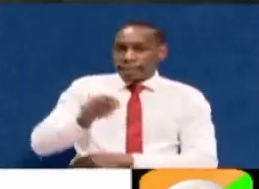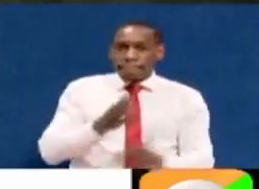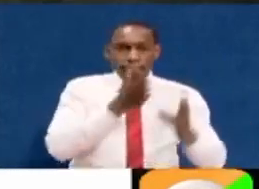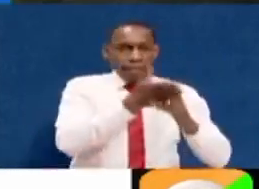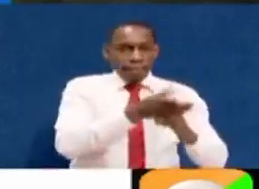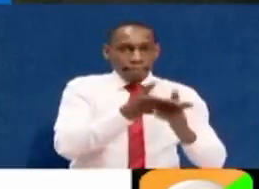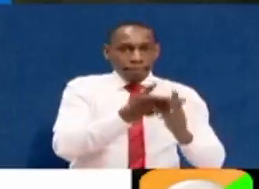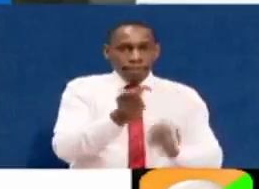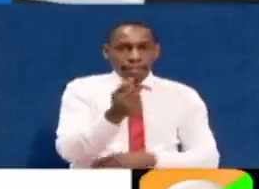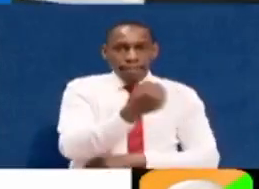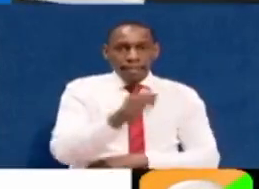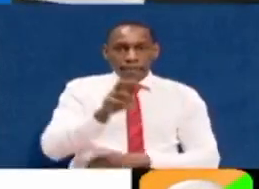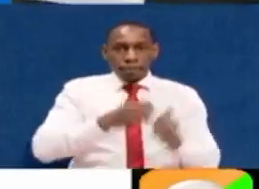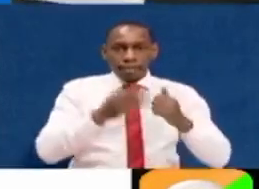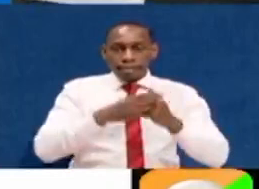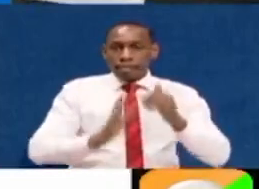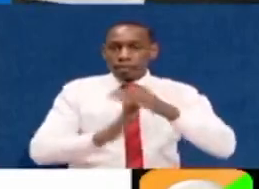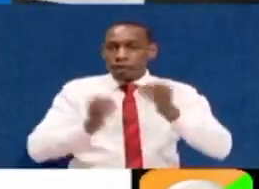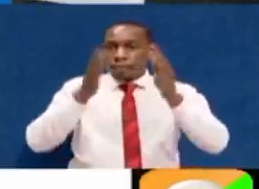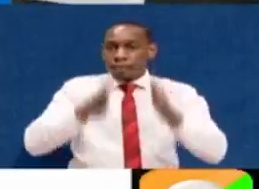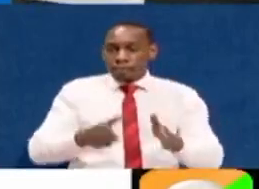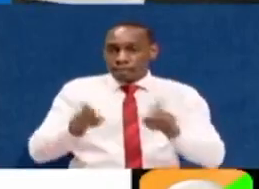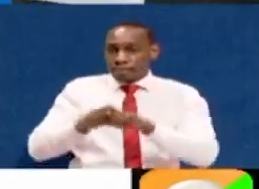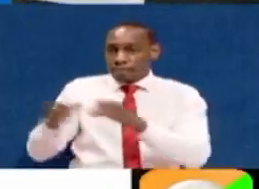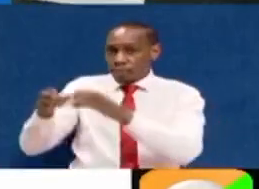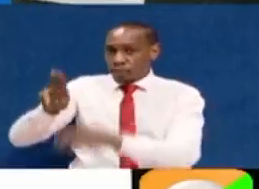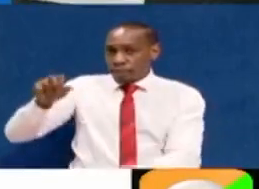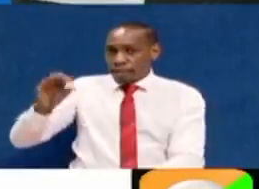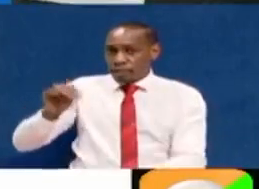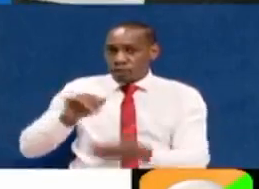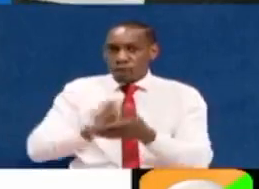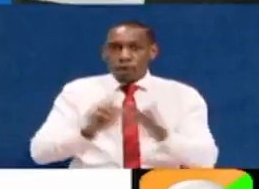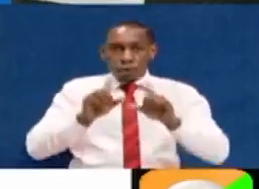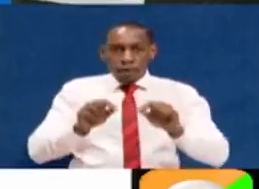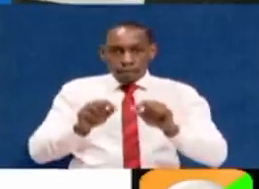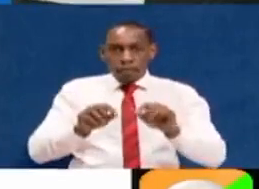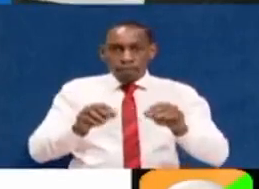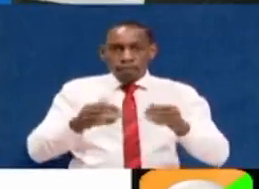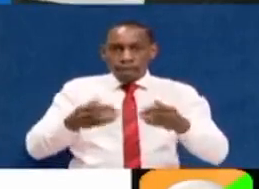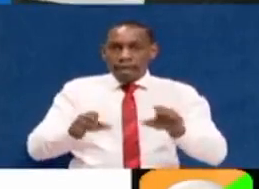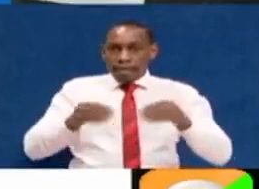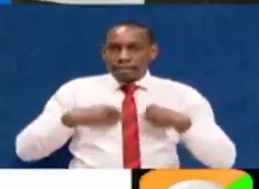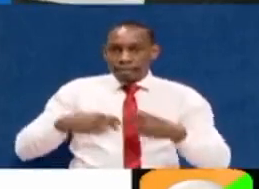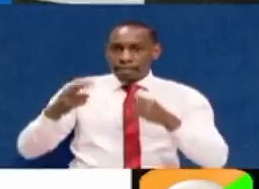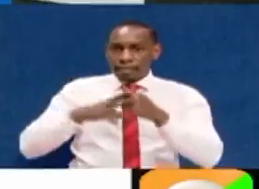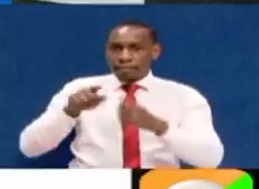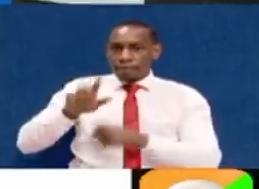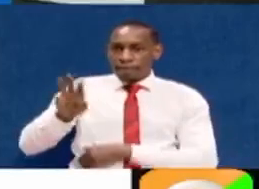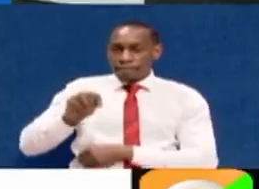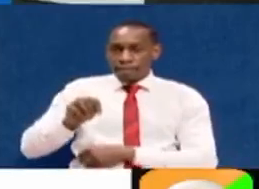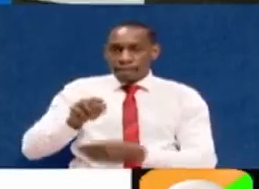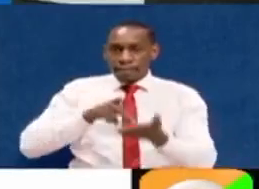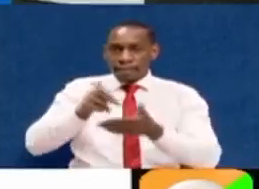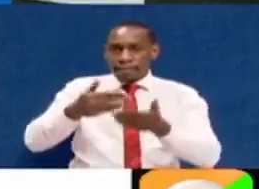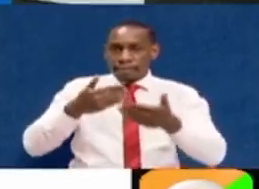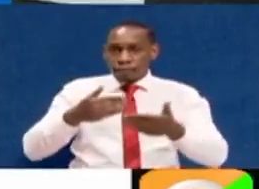Between May and October 2019, a senior official at the NGO is said to have received 7.5 million shillings as advance payment without